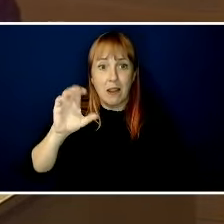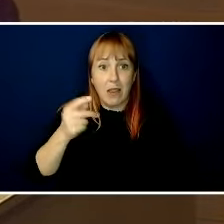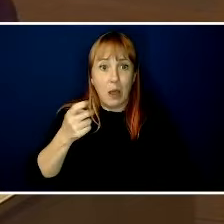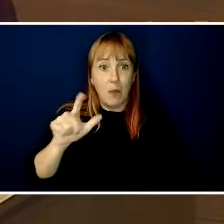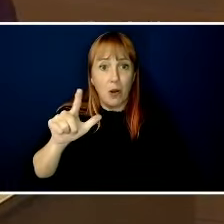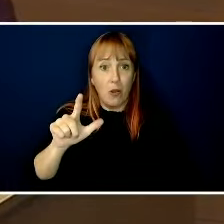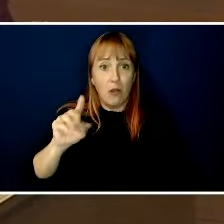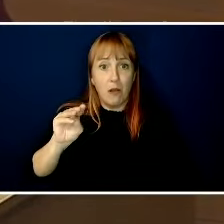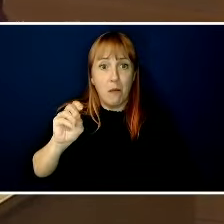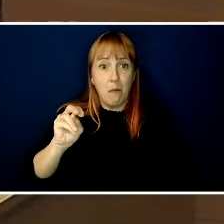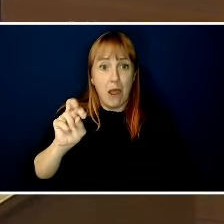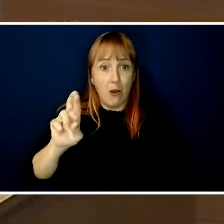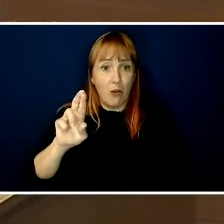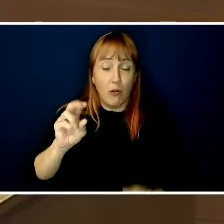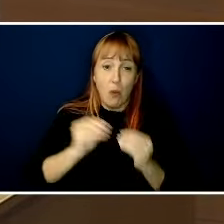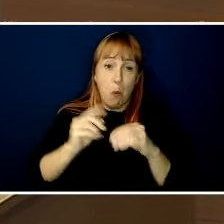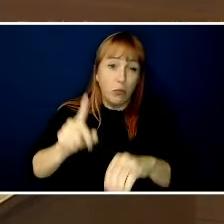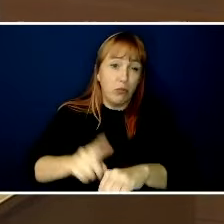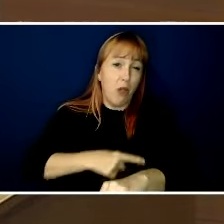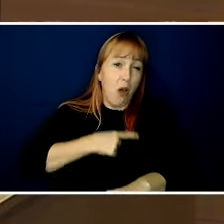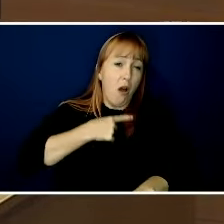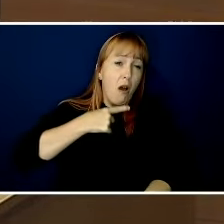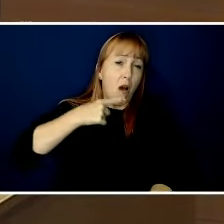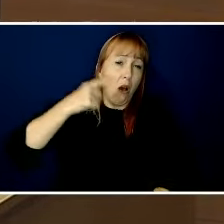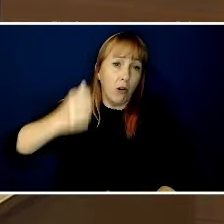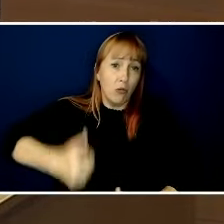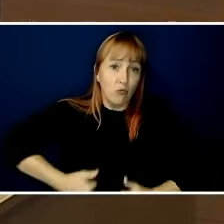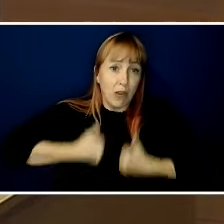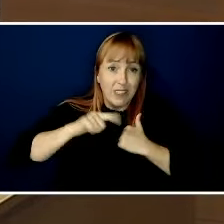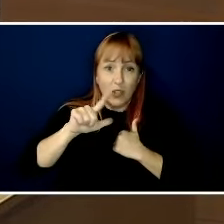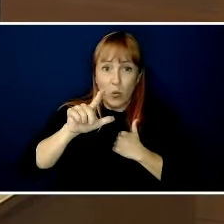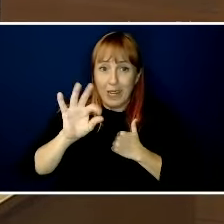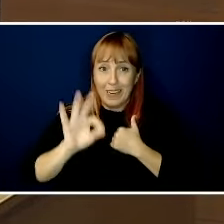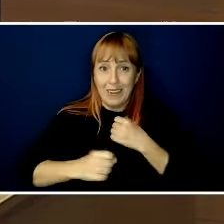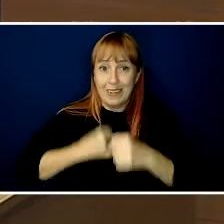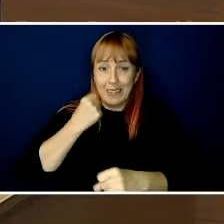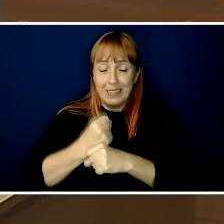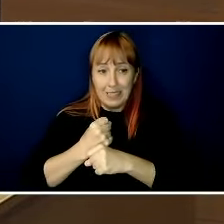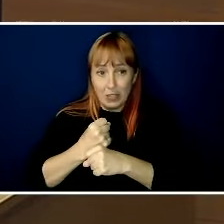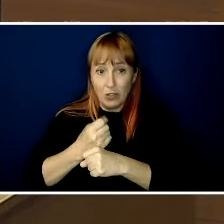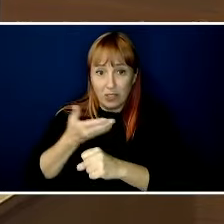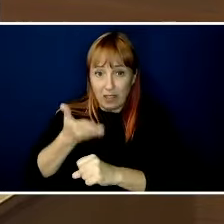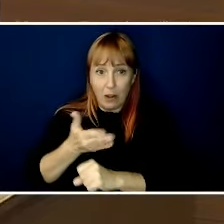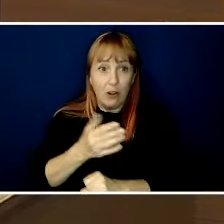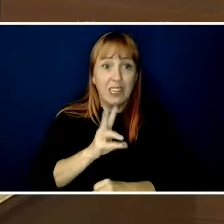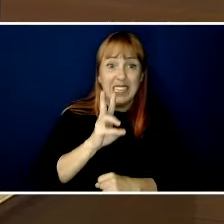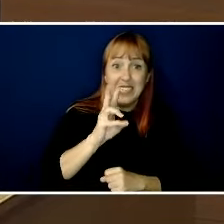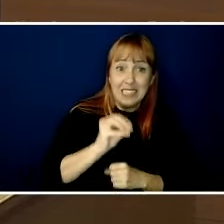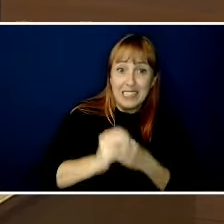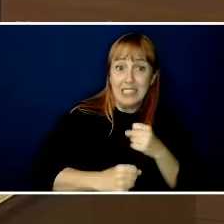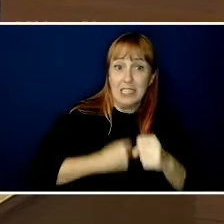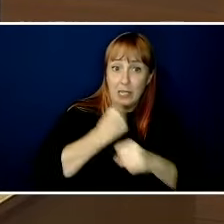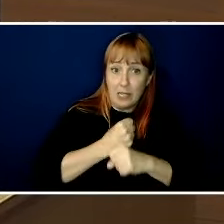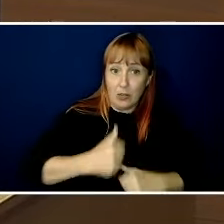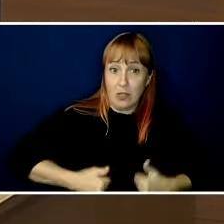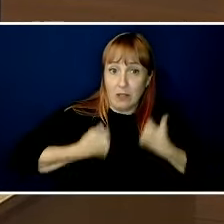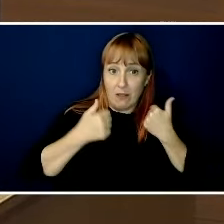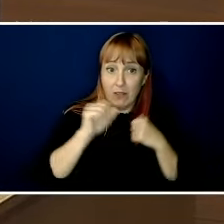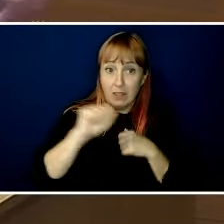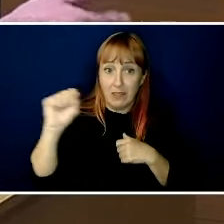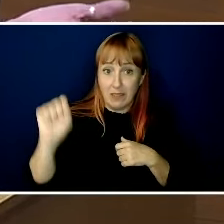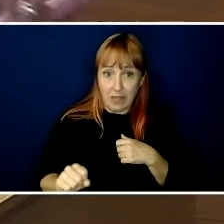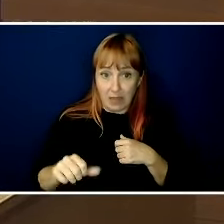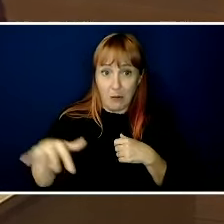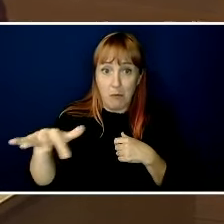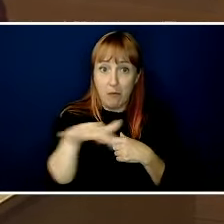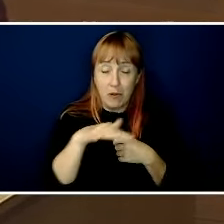longest resident of 29 years. She's lived in the Salem area for 60 years. Just a delightful lady.